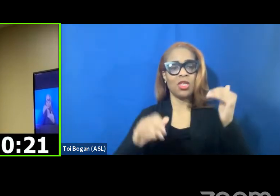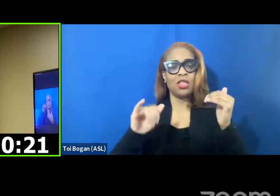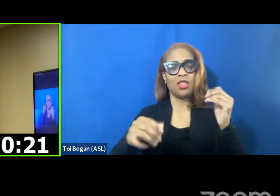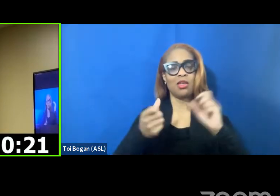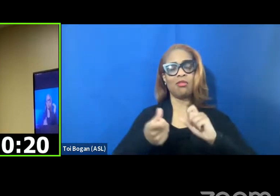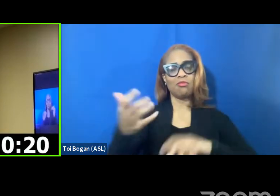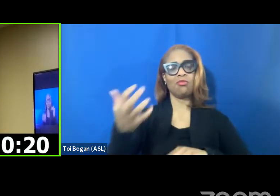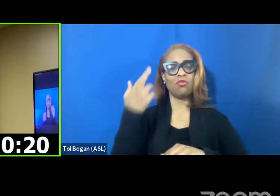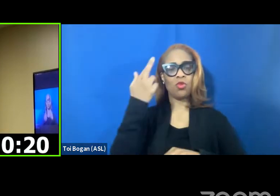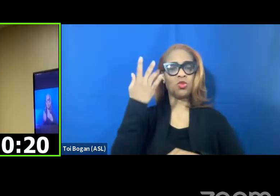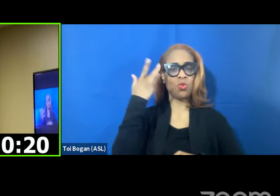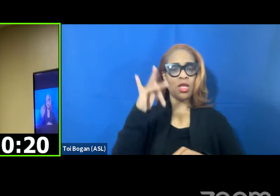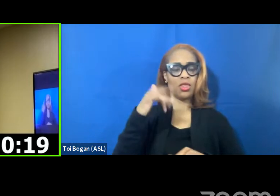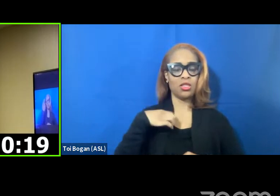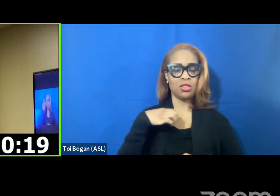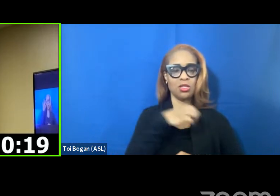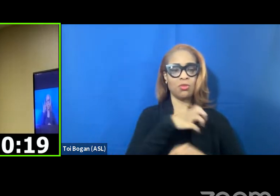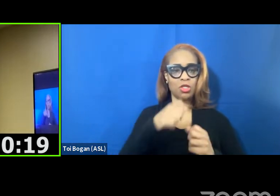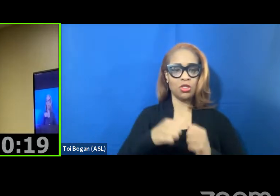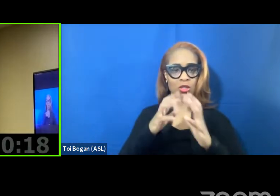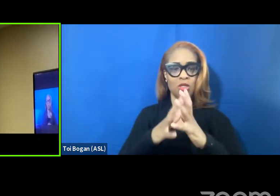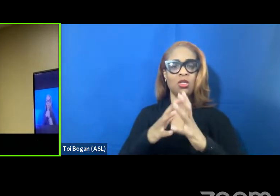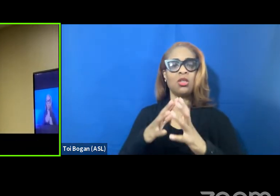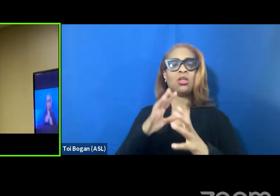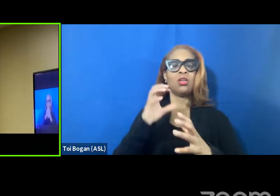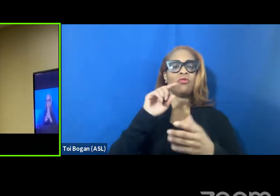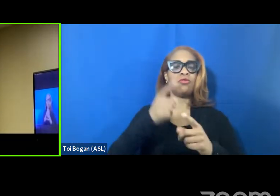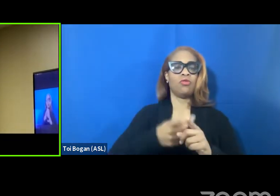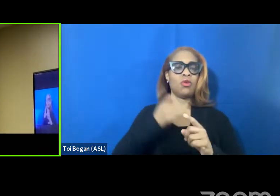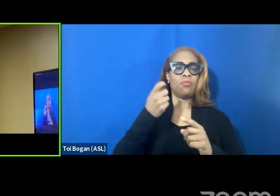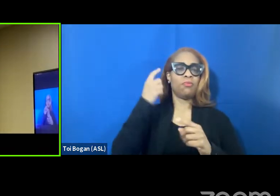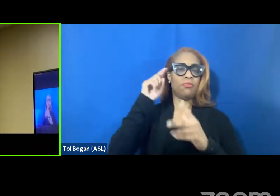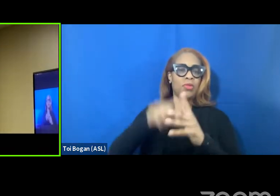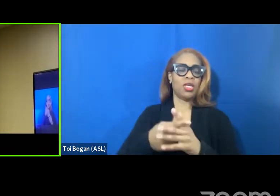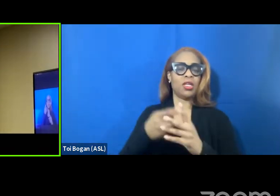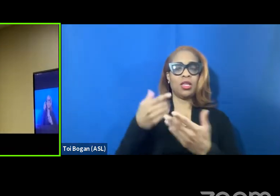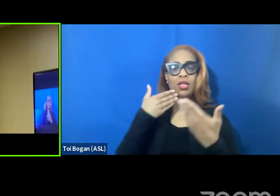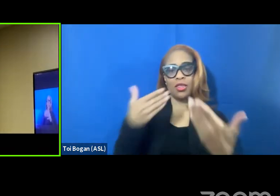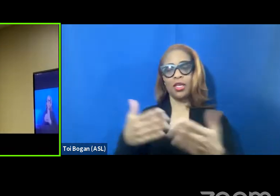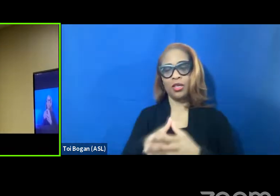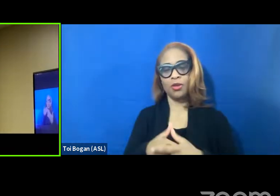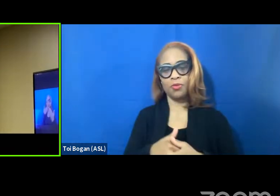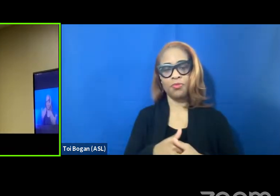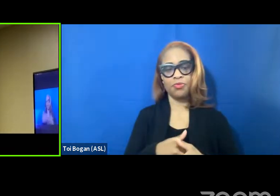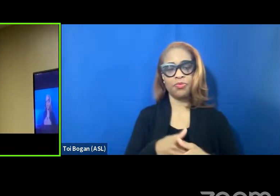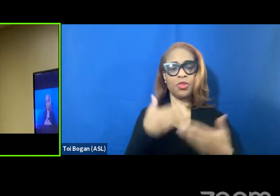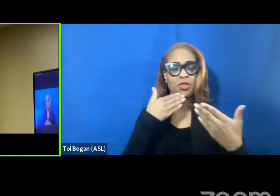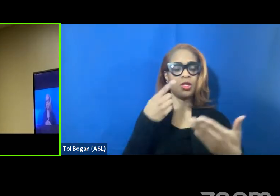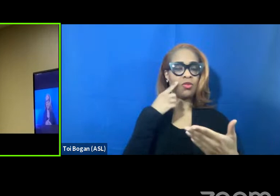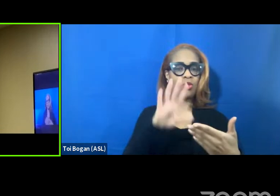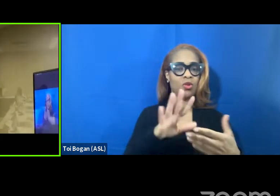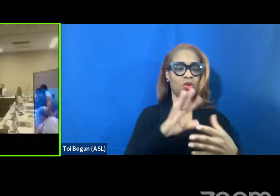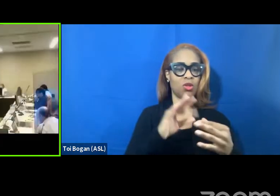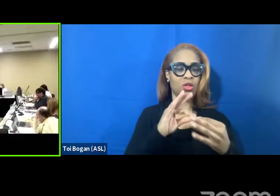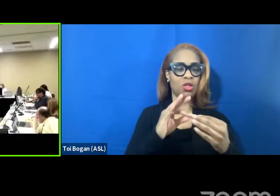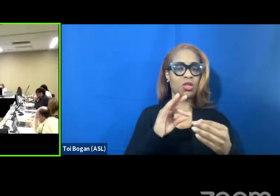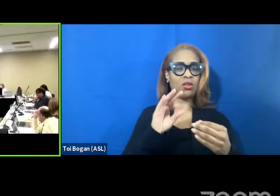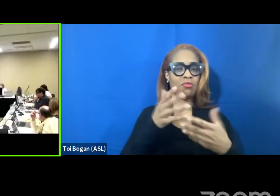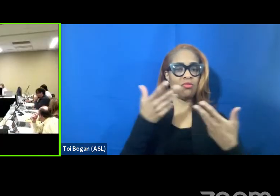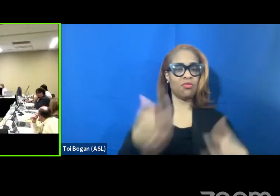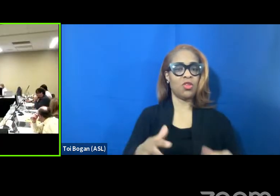was created thank you thank you for your input i believe we have concluded with live in person public